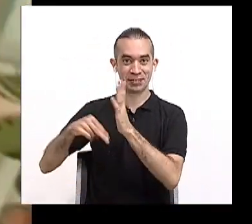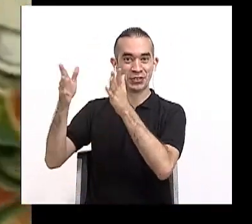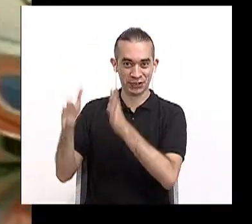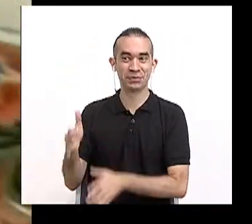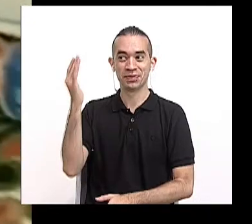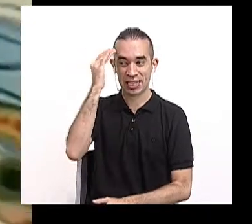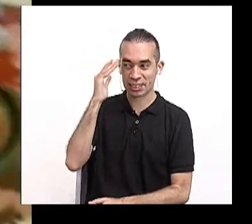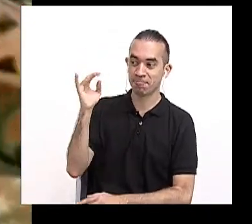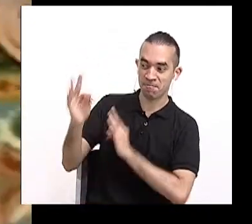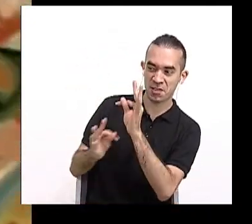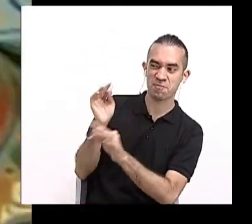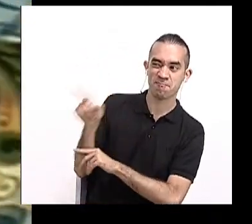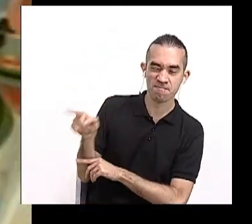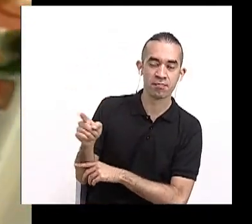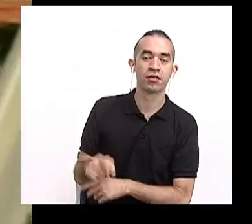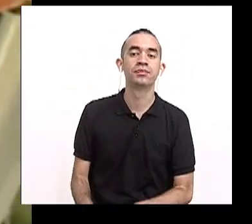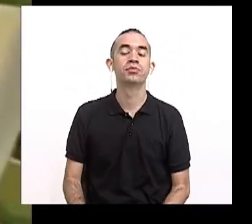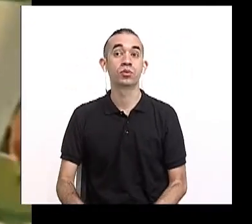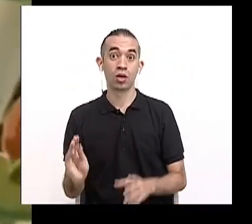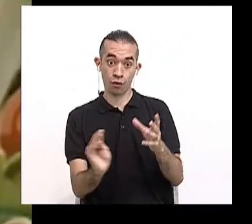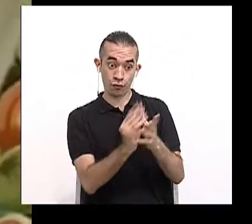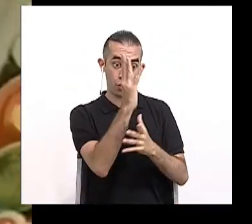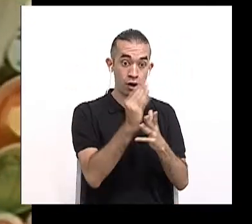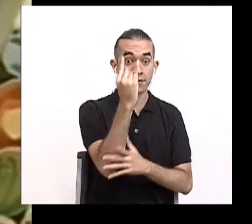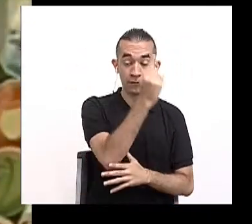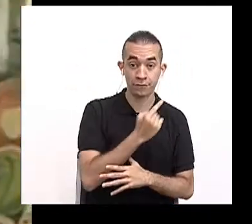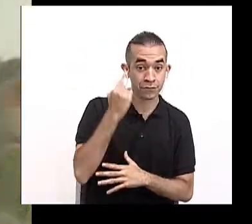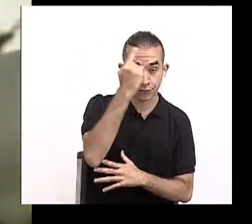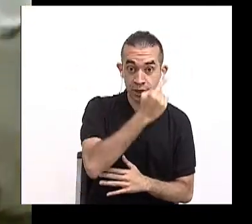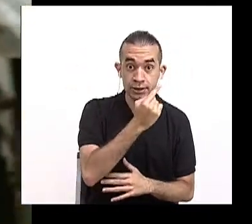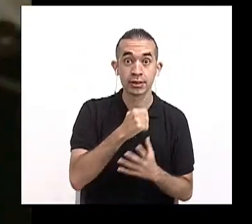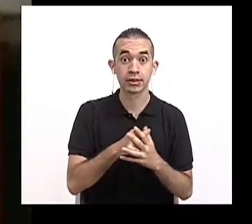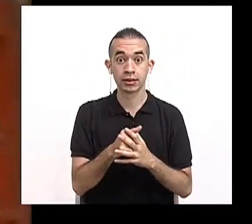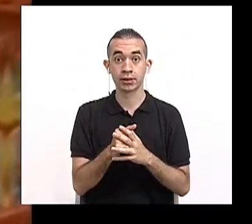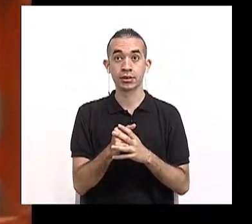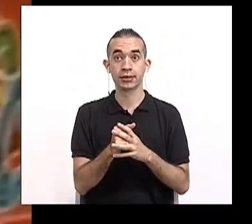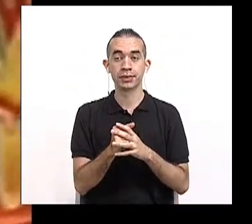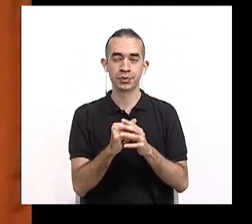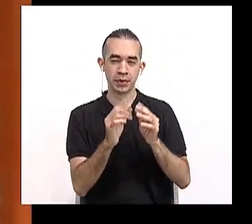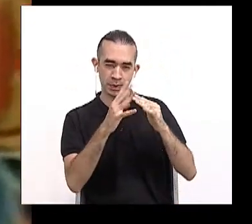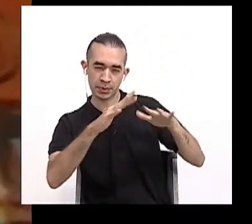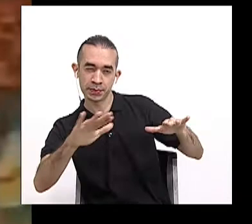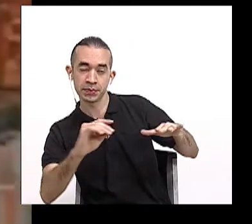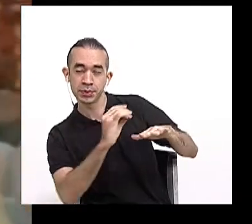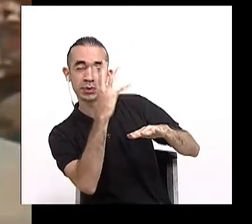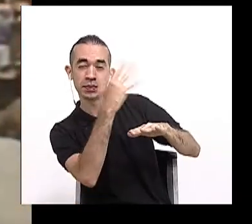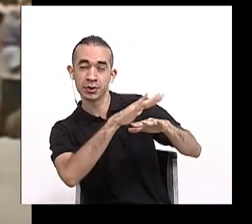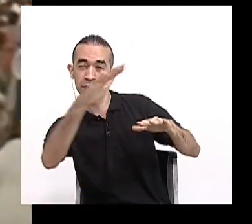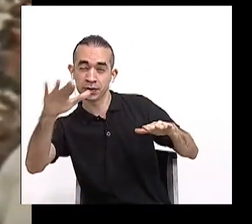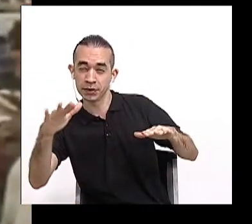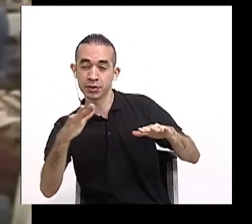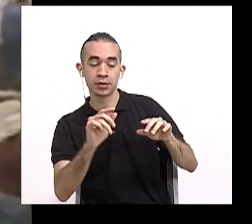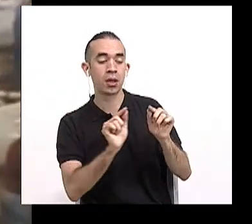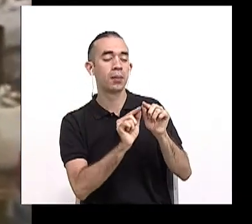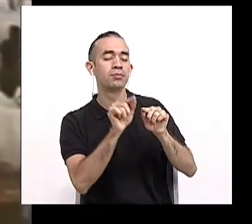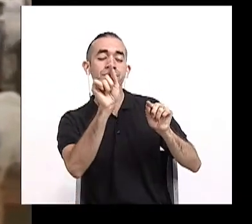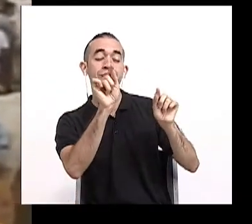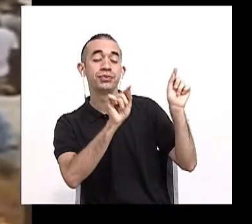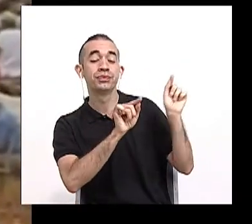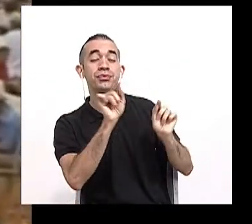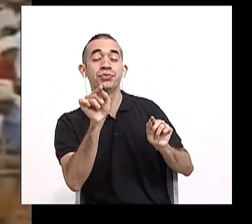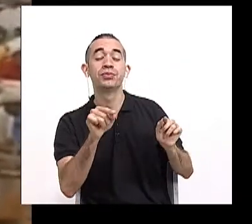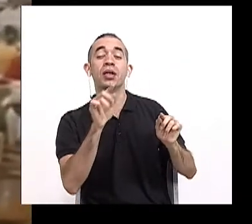century, flowers, faces, and miniature landscapes began to appear besides patterns of pointed stars,